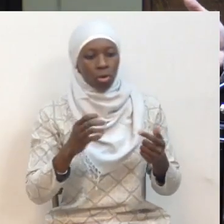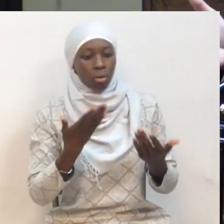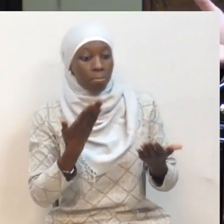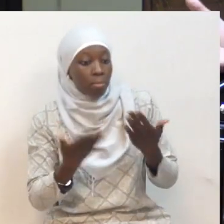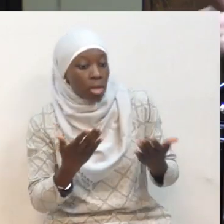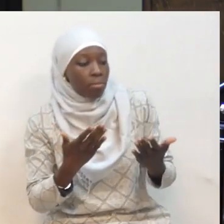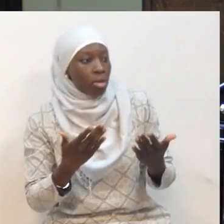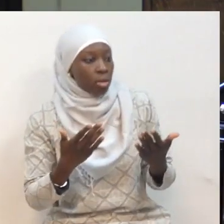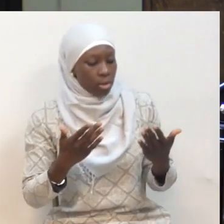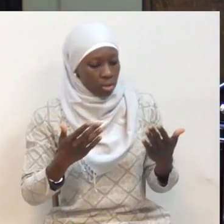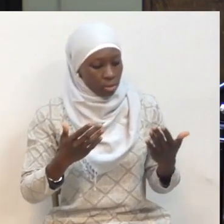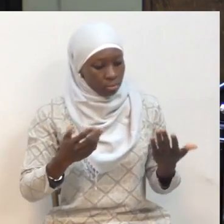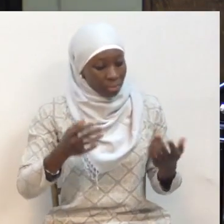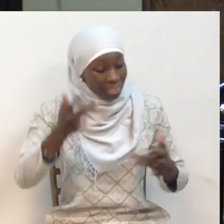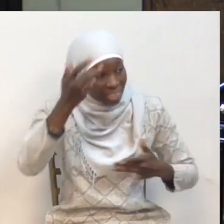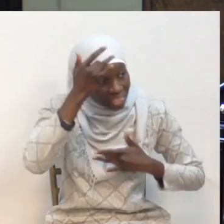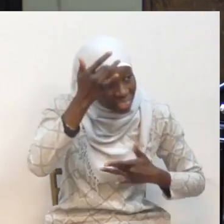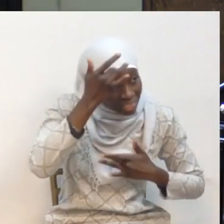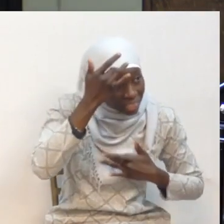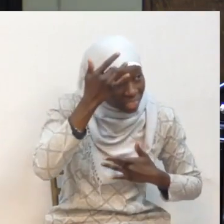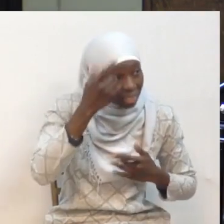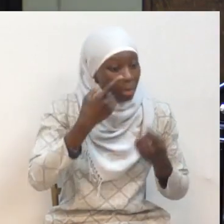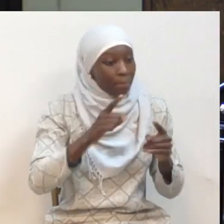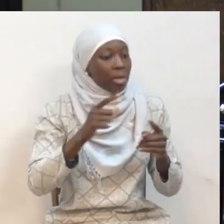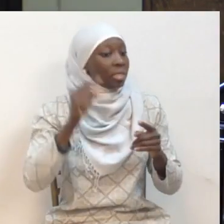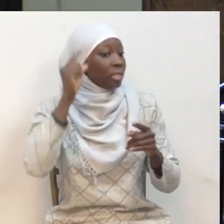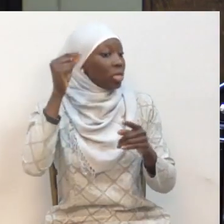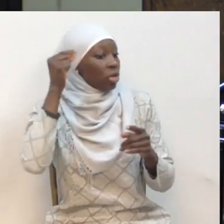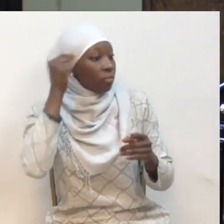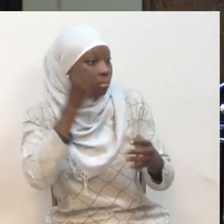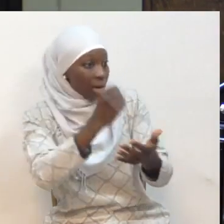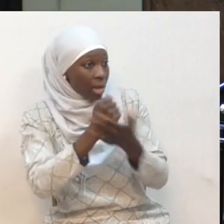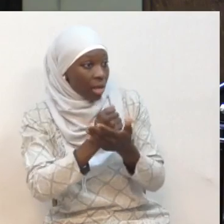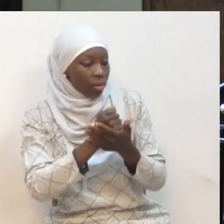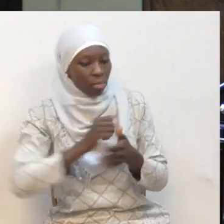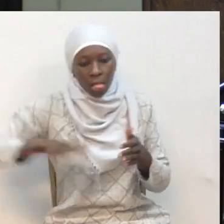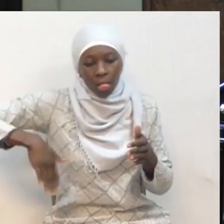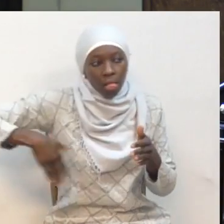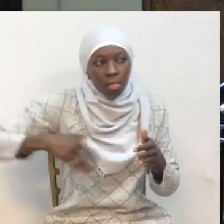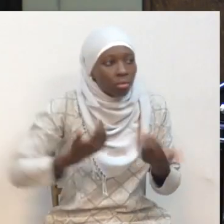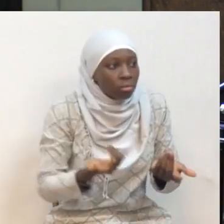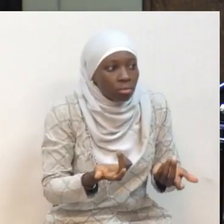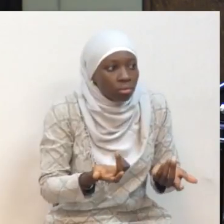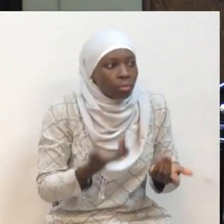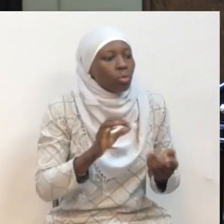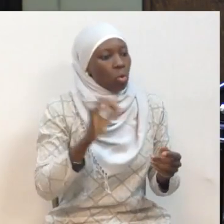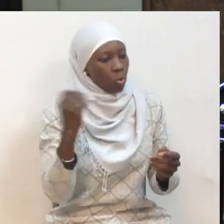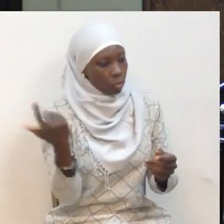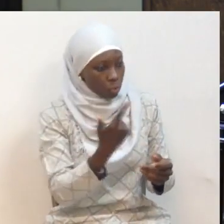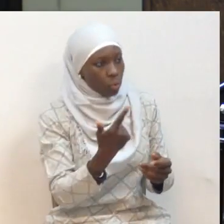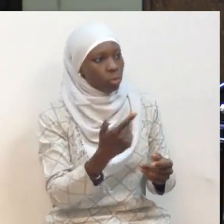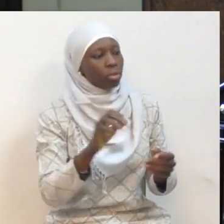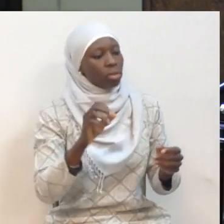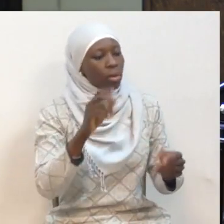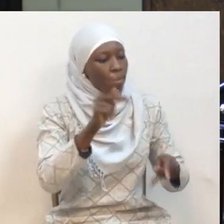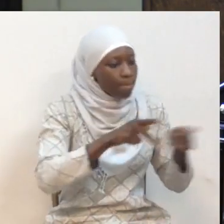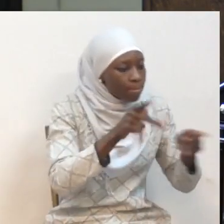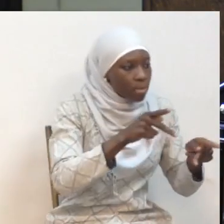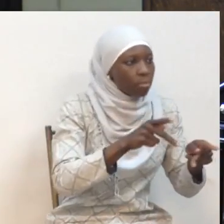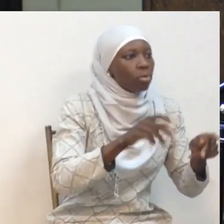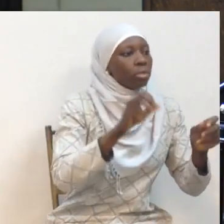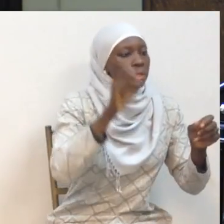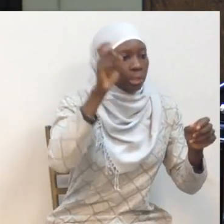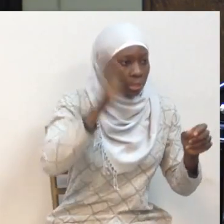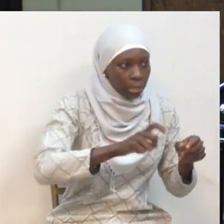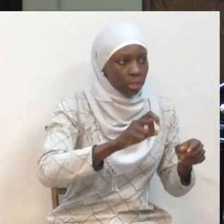for the government help to come forward. So at the meantime, these people need shelters. Children need protection.